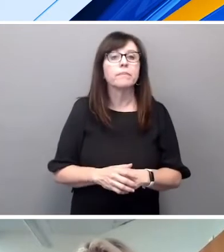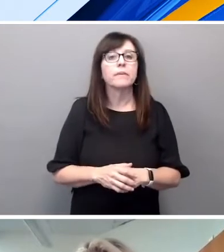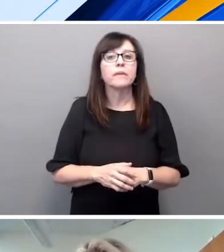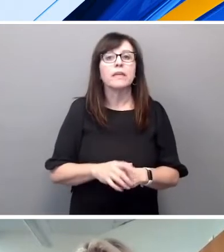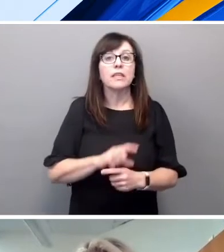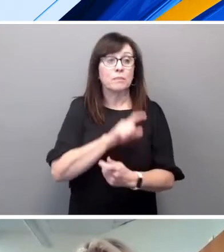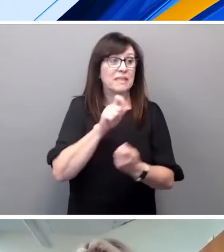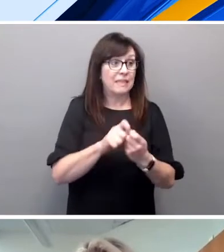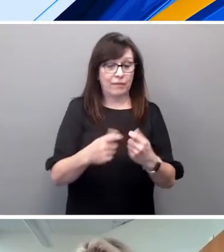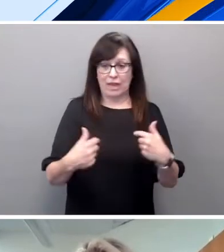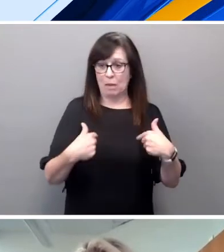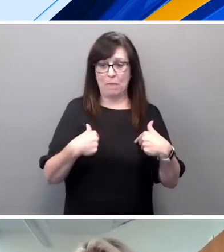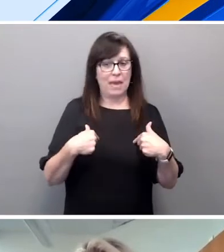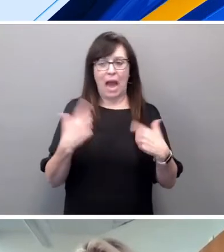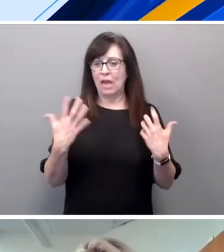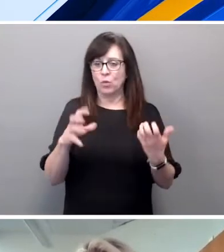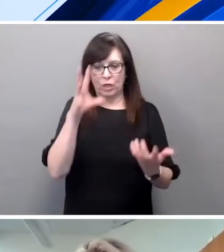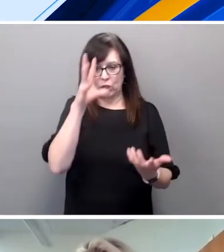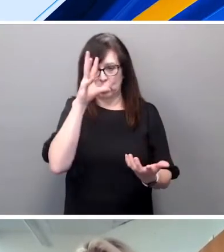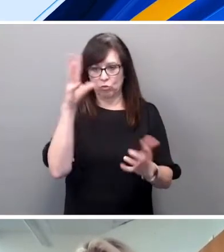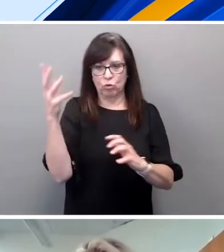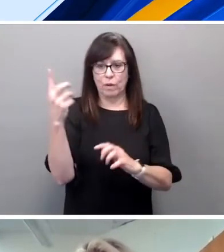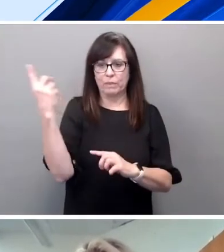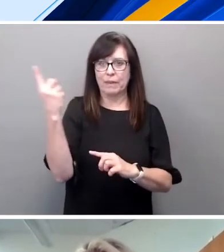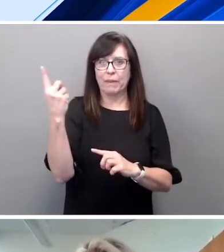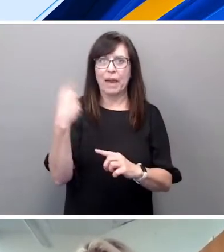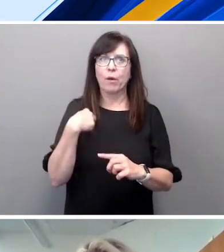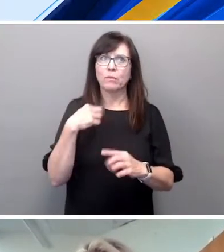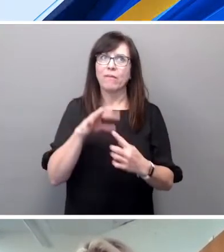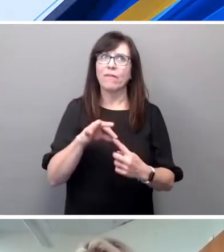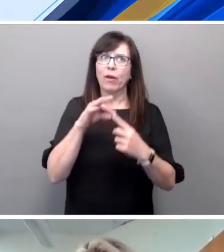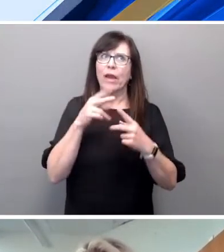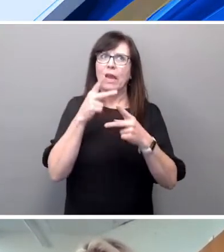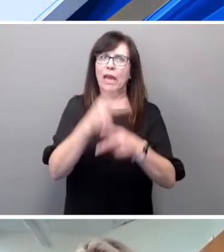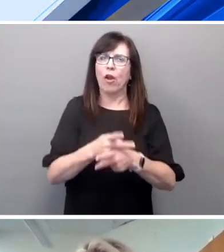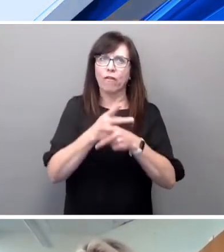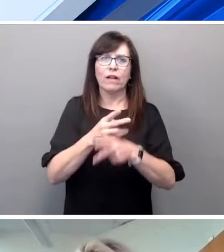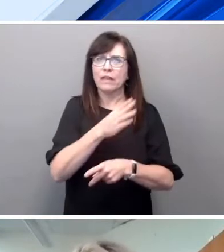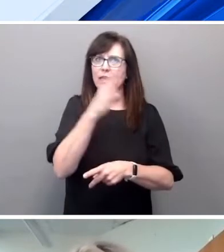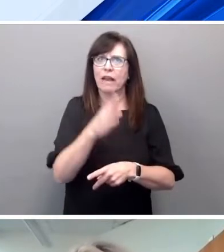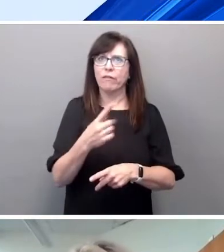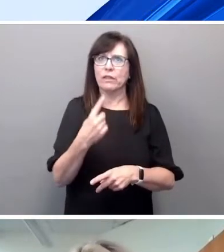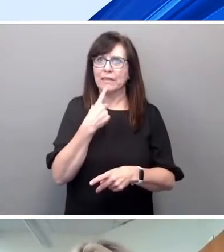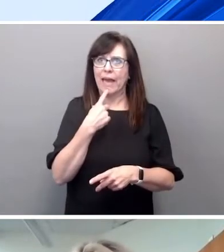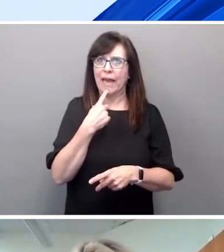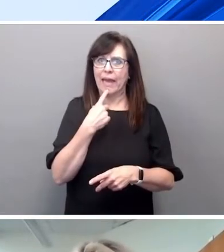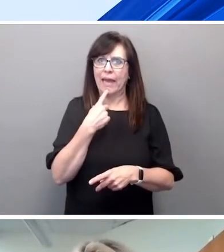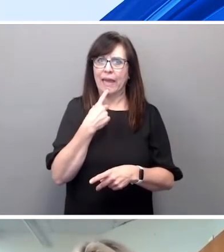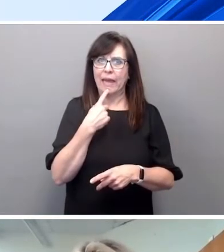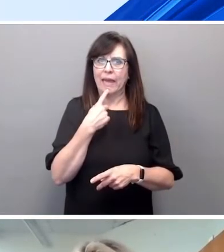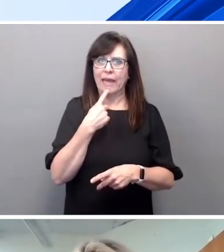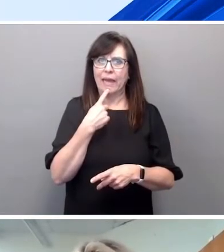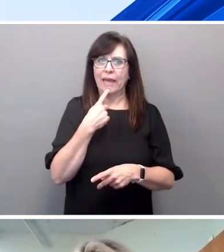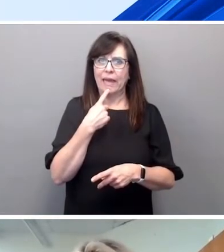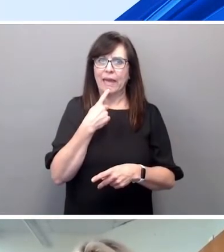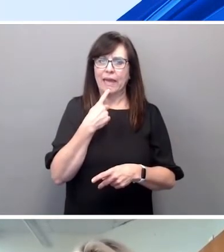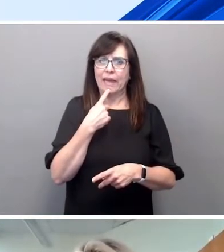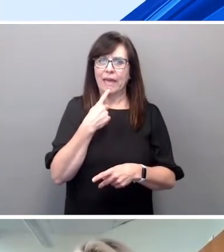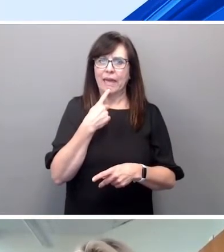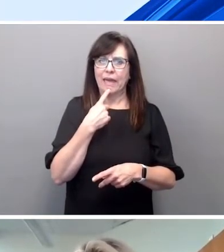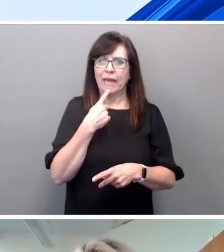one who screws it up the most, trying to be especially careful, never to say that getting your primary